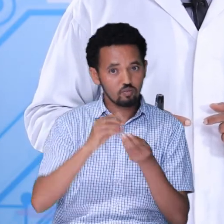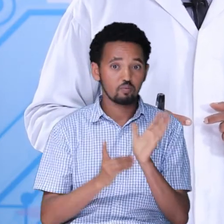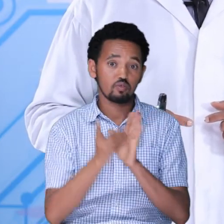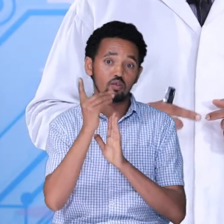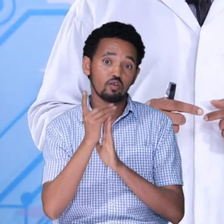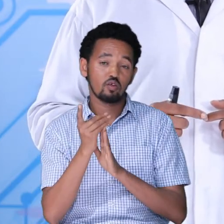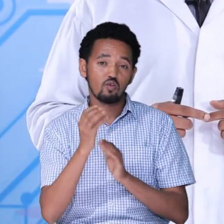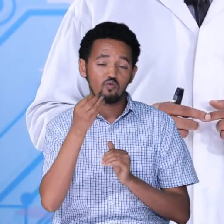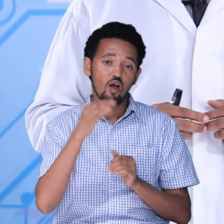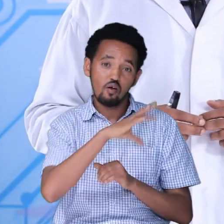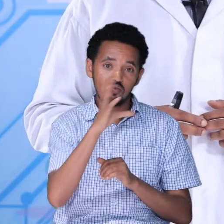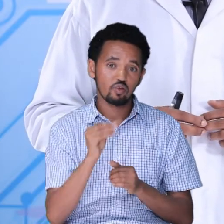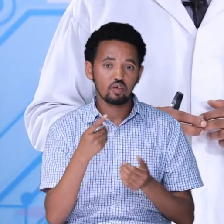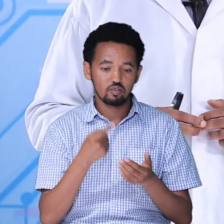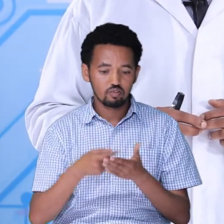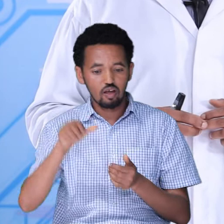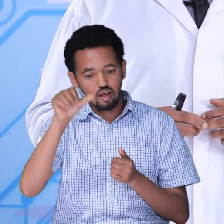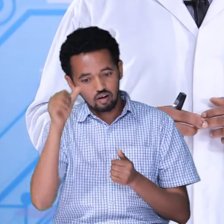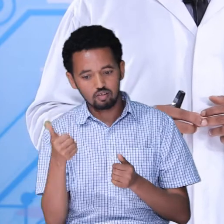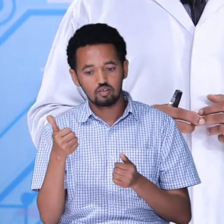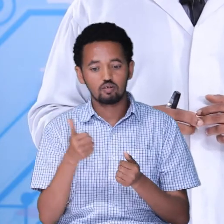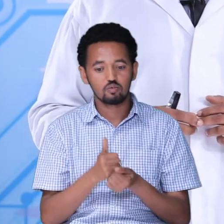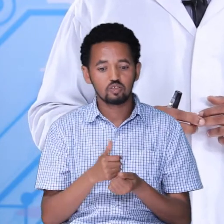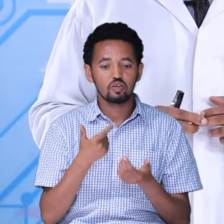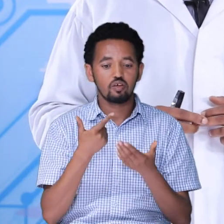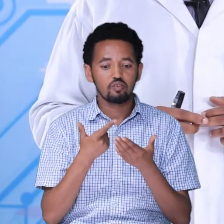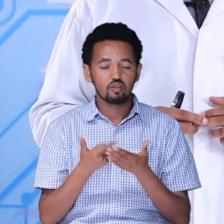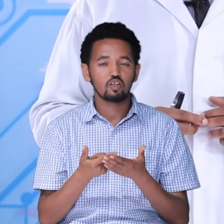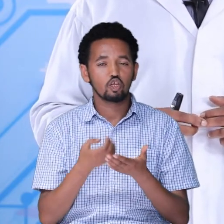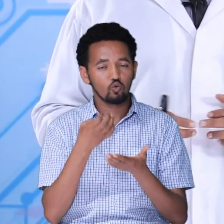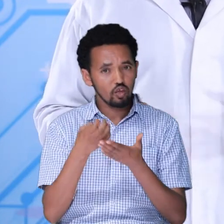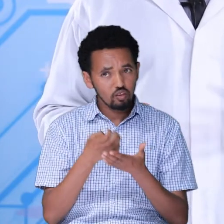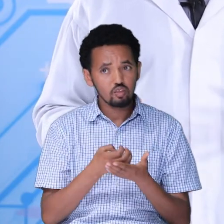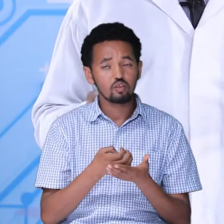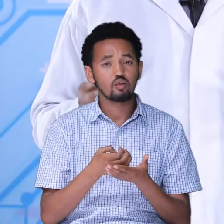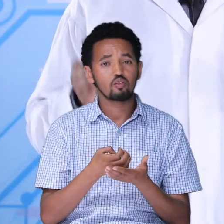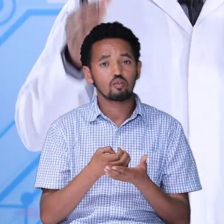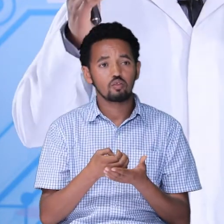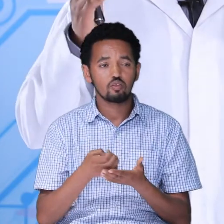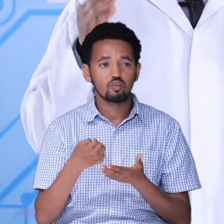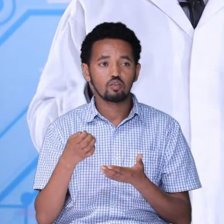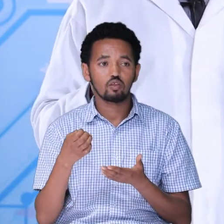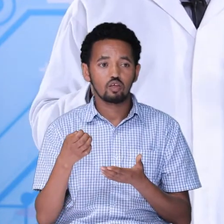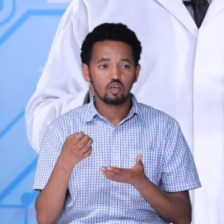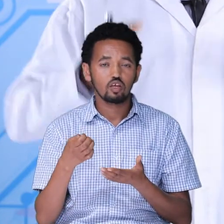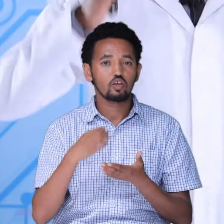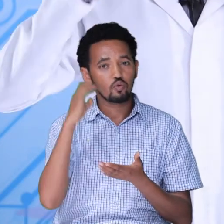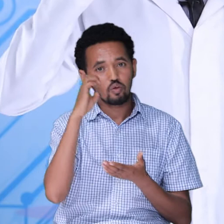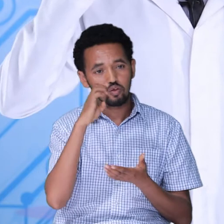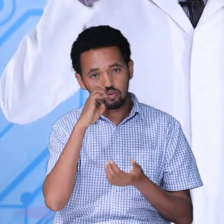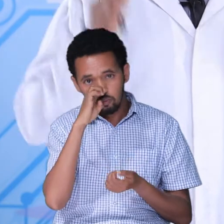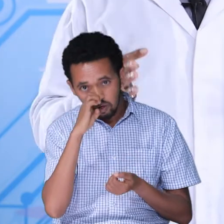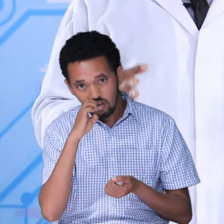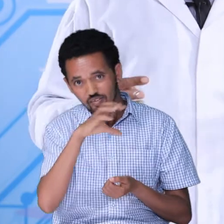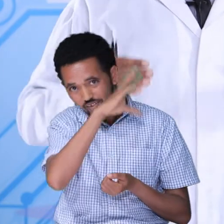Africa. The other one, brain drain. The educated Ethiopians left, the educated Ethiopians as well as the